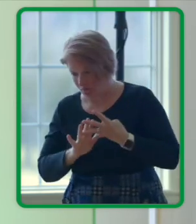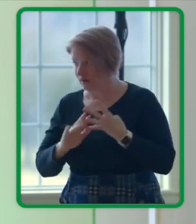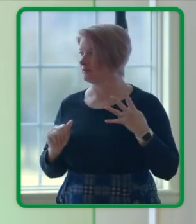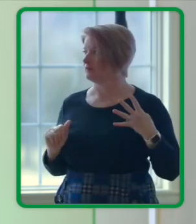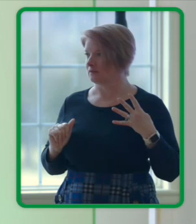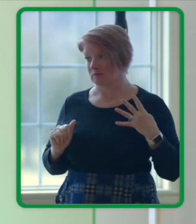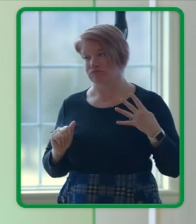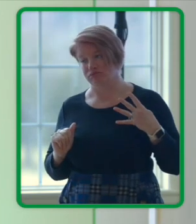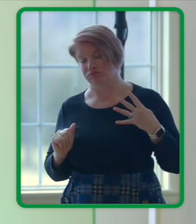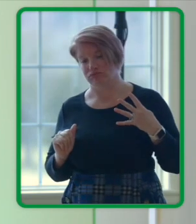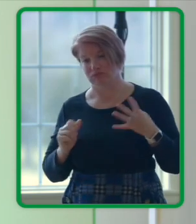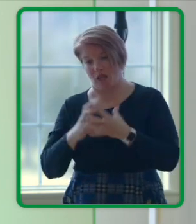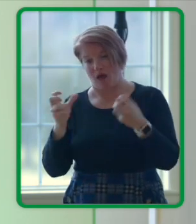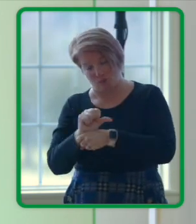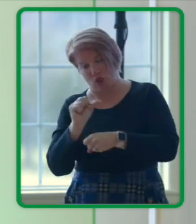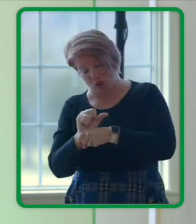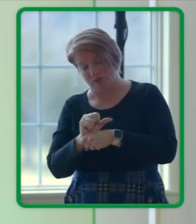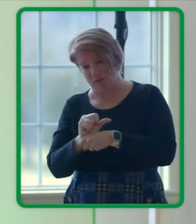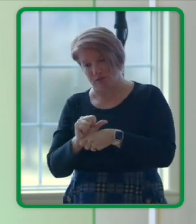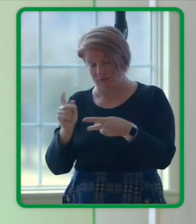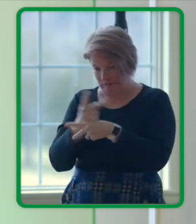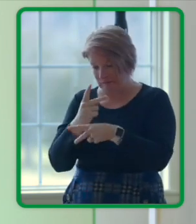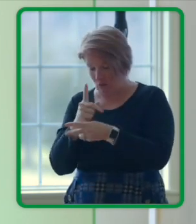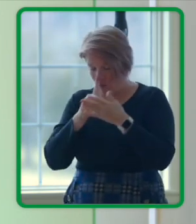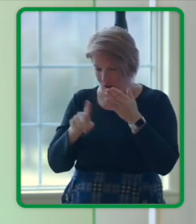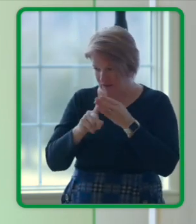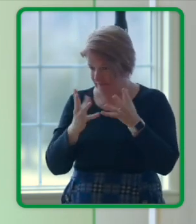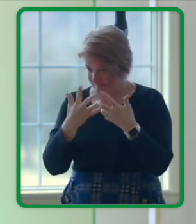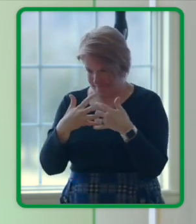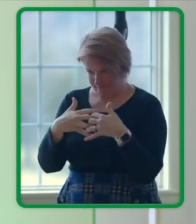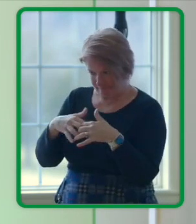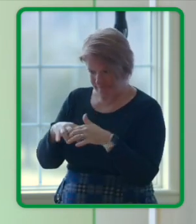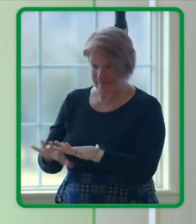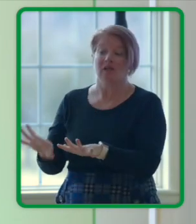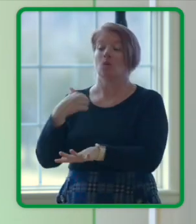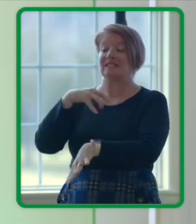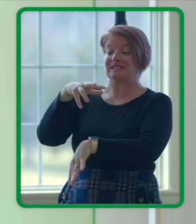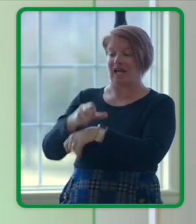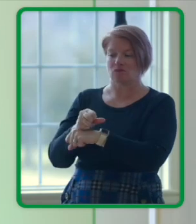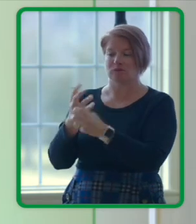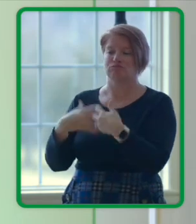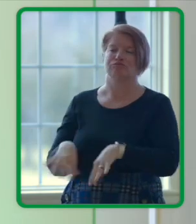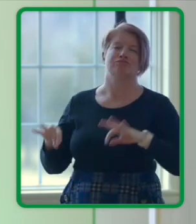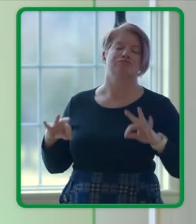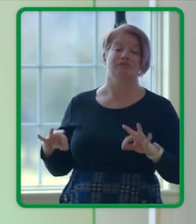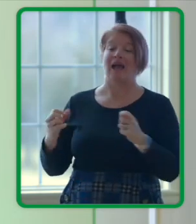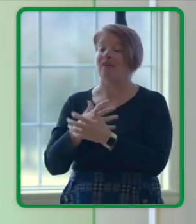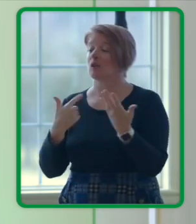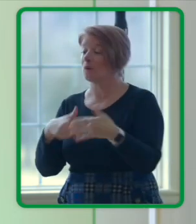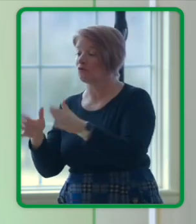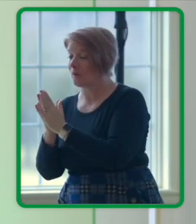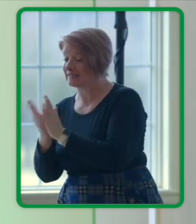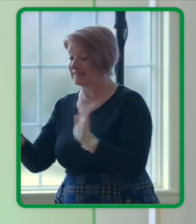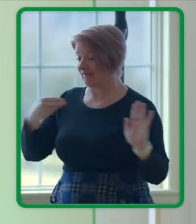statements. It's a huge amount of work to facilitate the audit, and it went as scheduled. We received all items that we requested, all